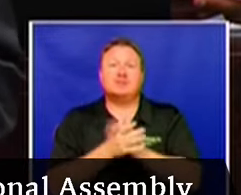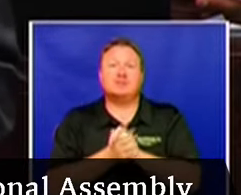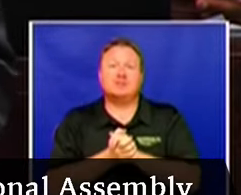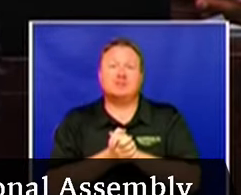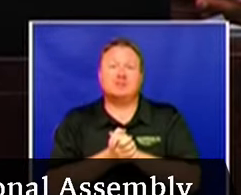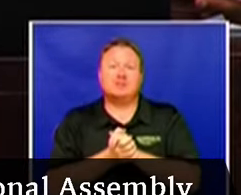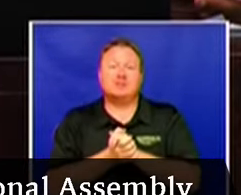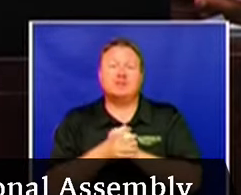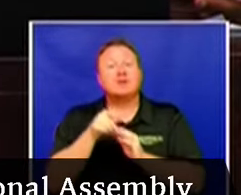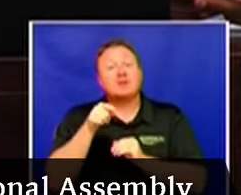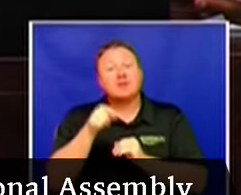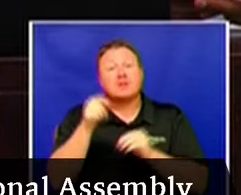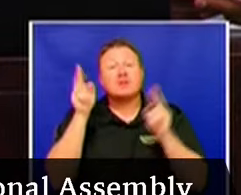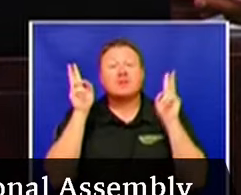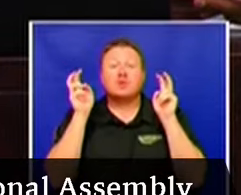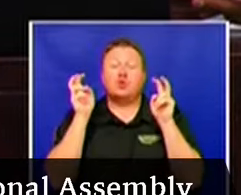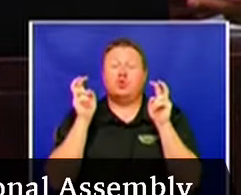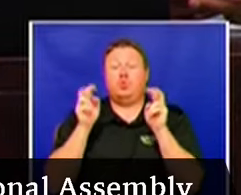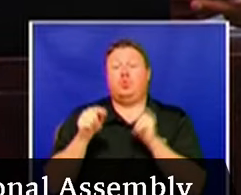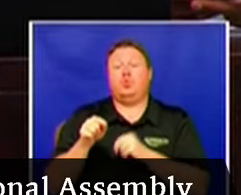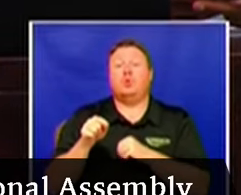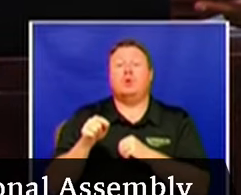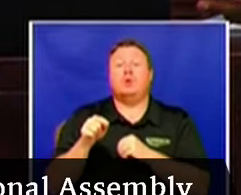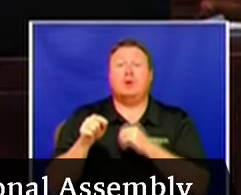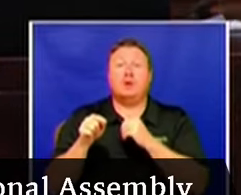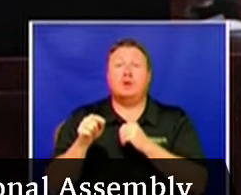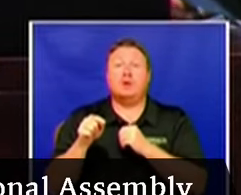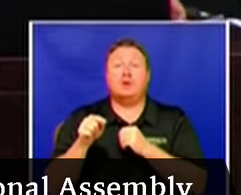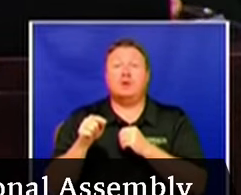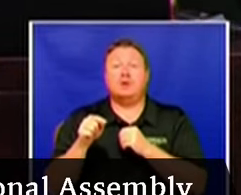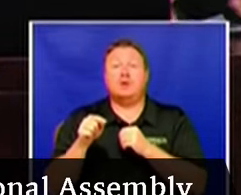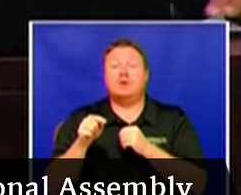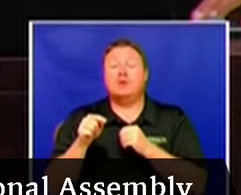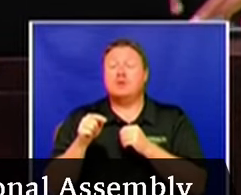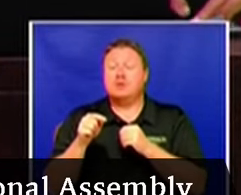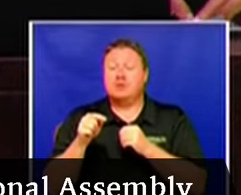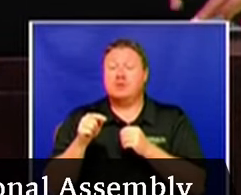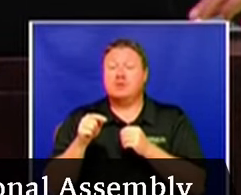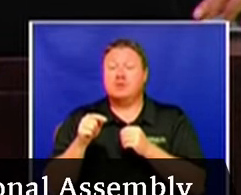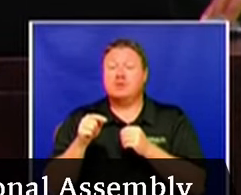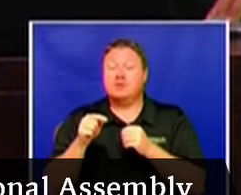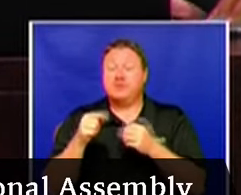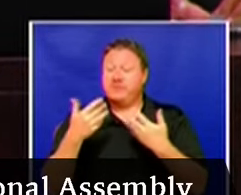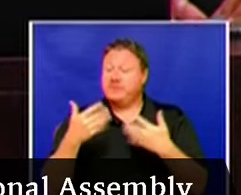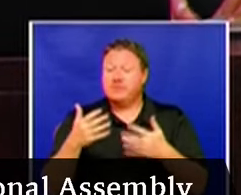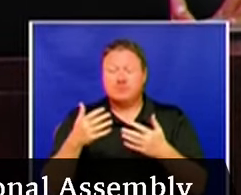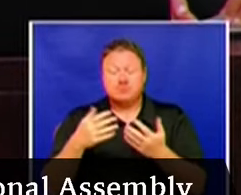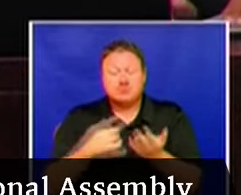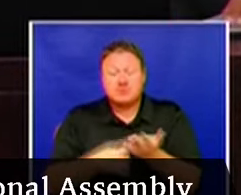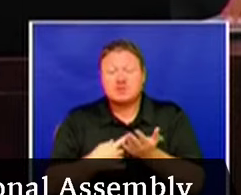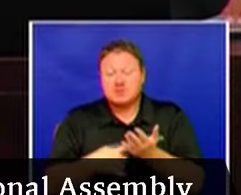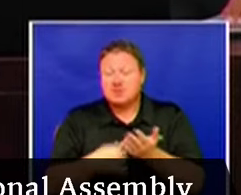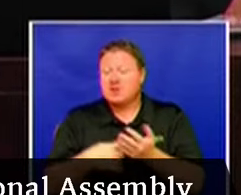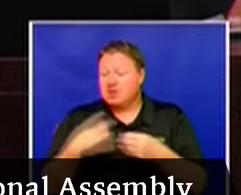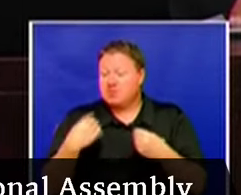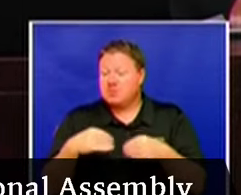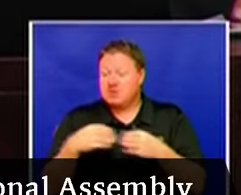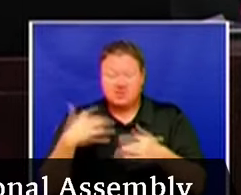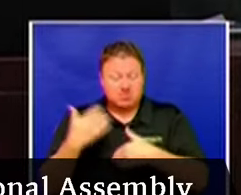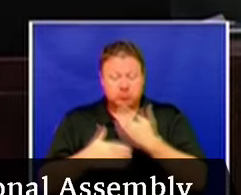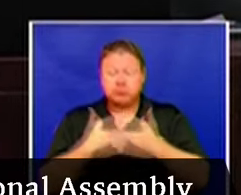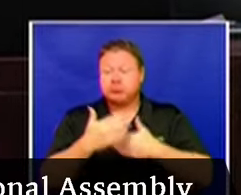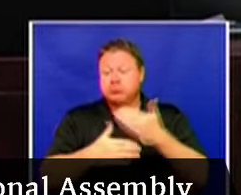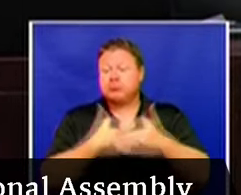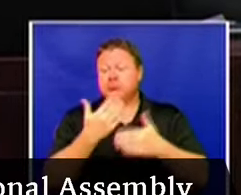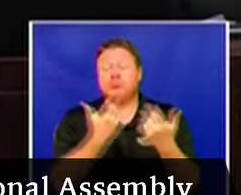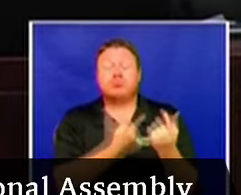a matter that is being addressed and reaching finality. And indeed,